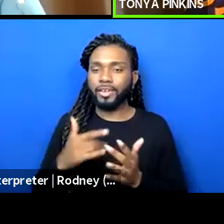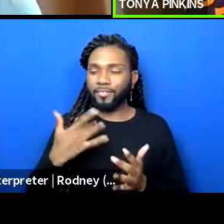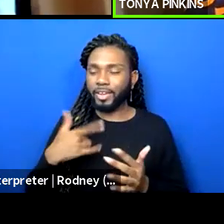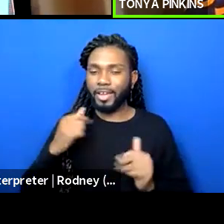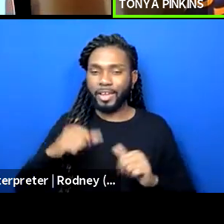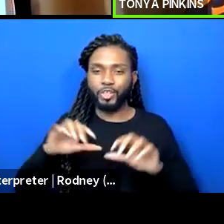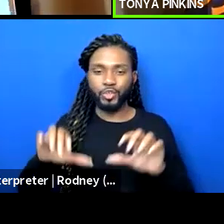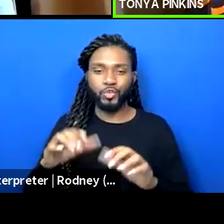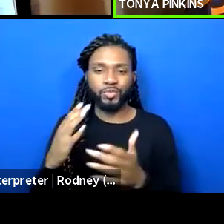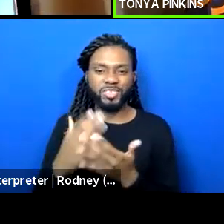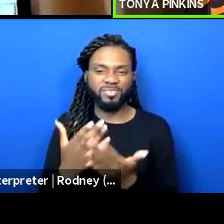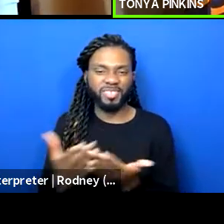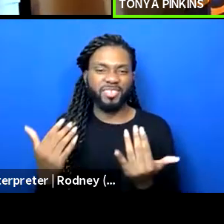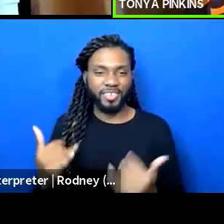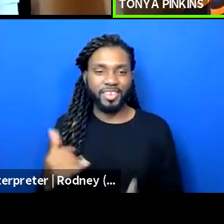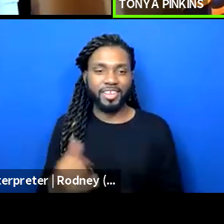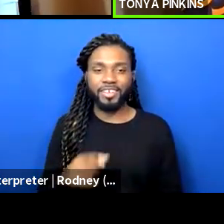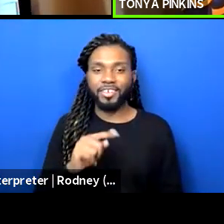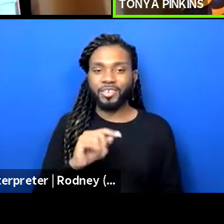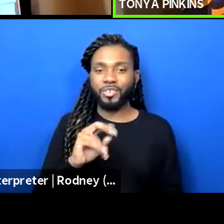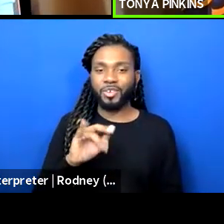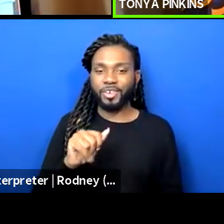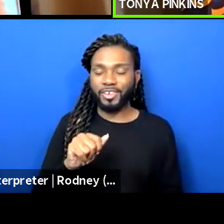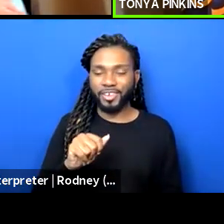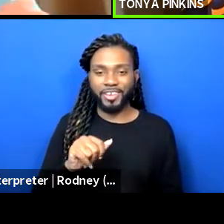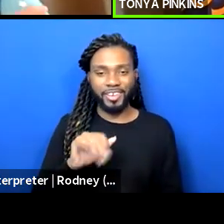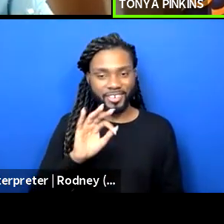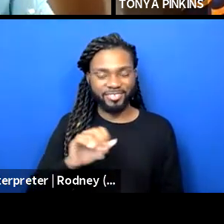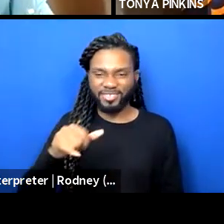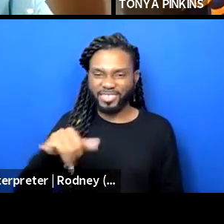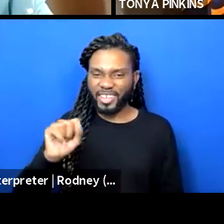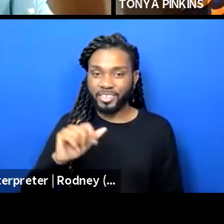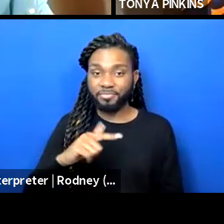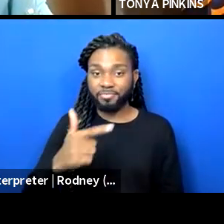Yes. You got the word, Garlia.